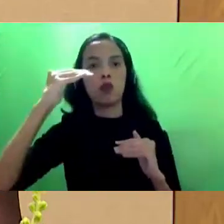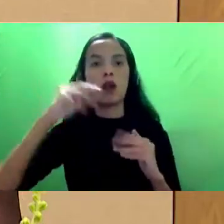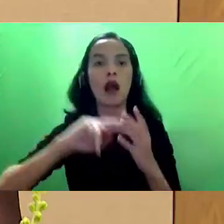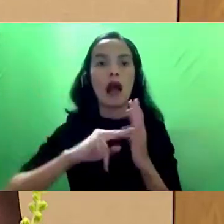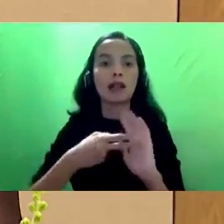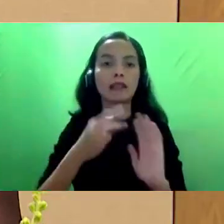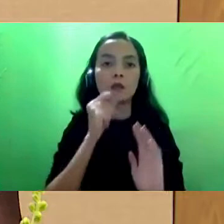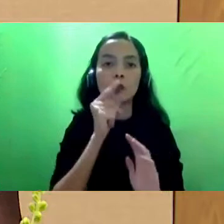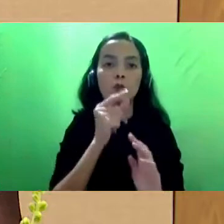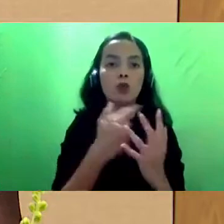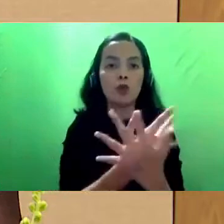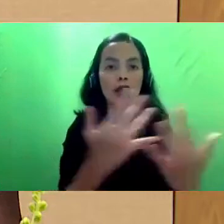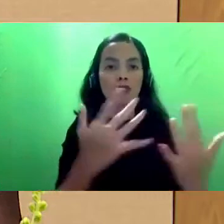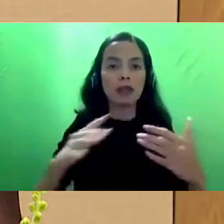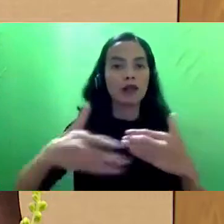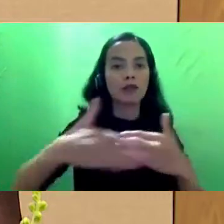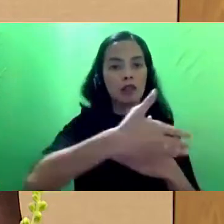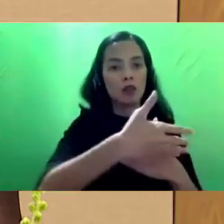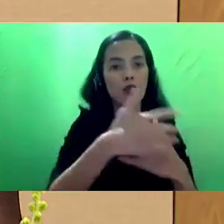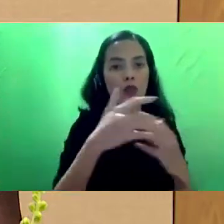welfare of the people.